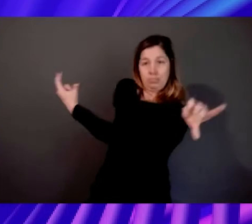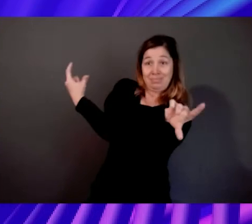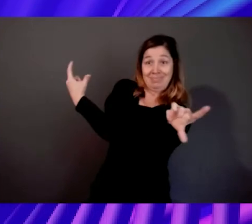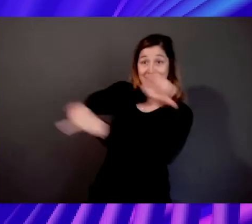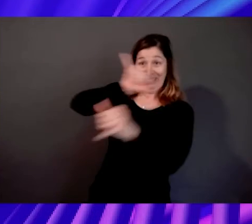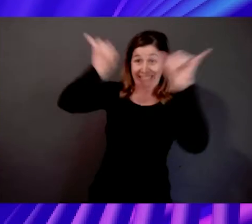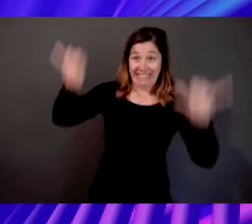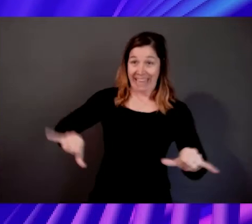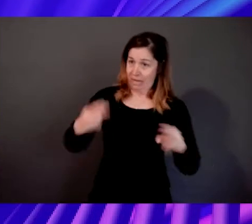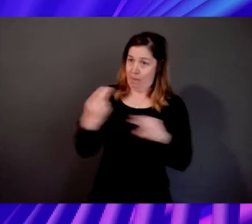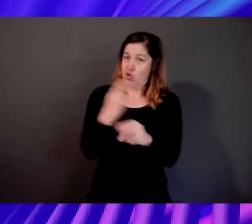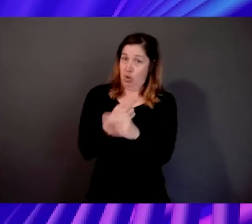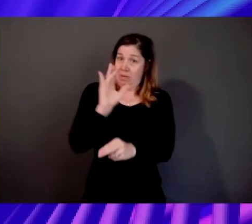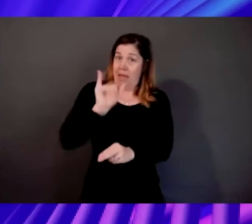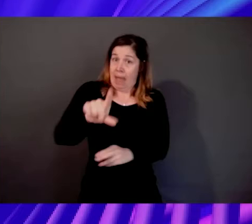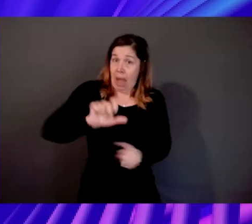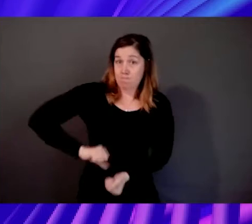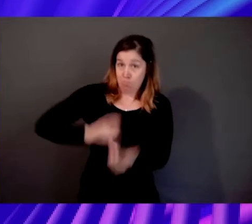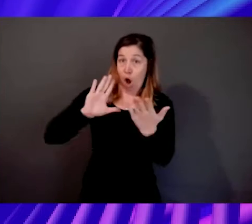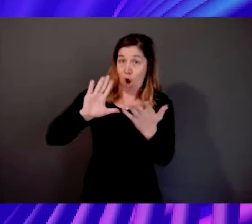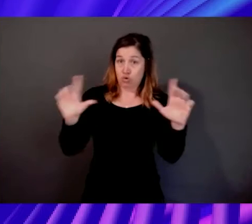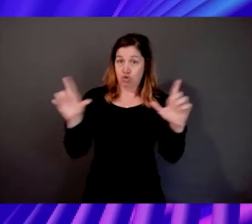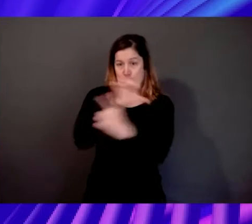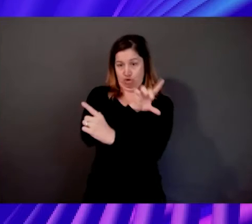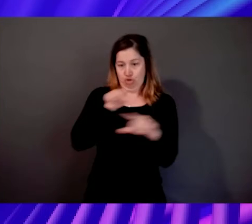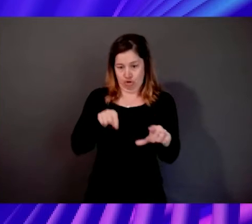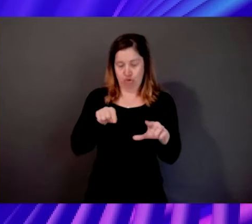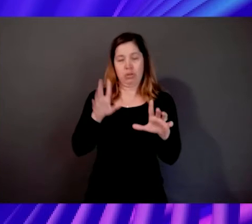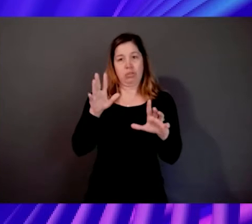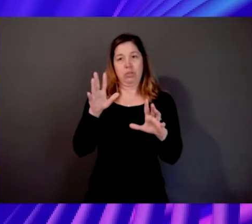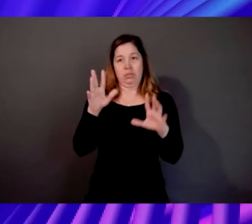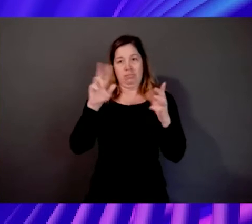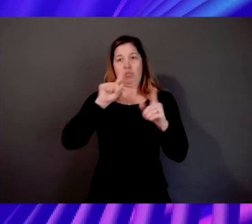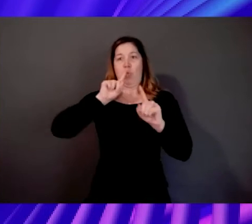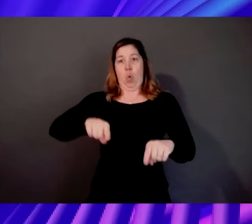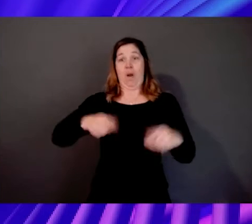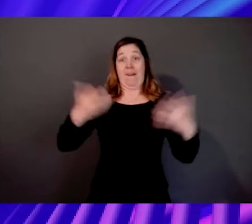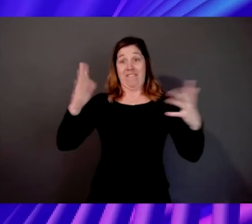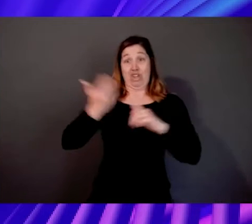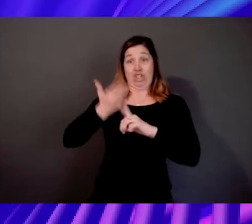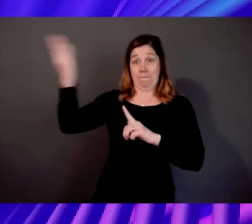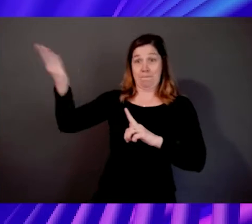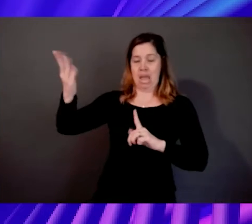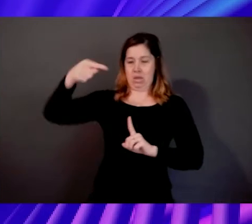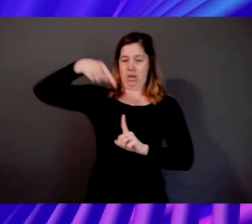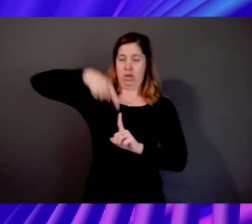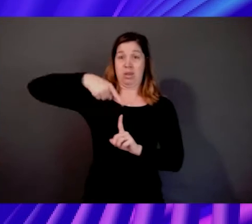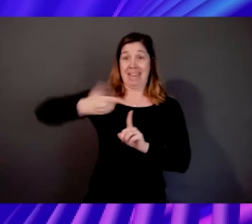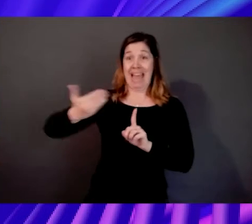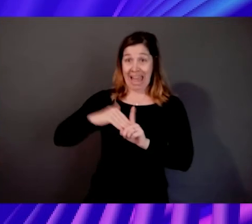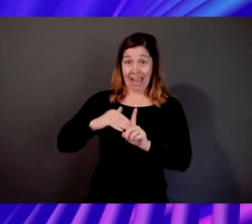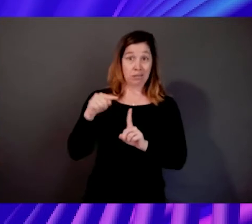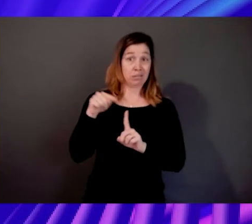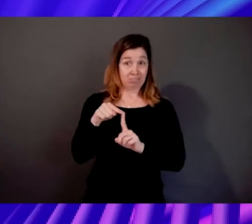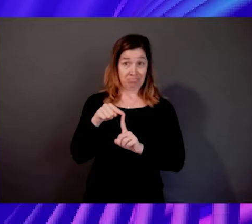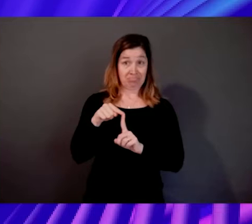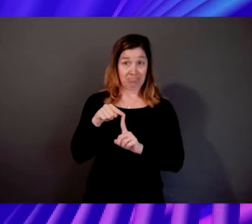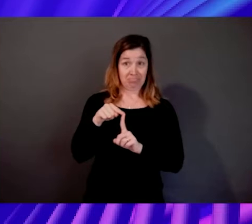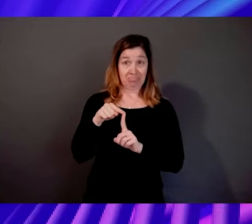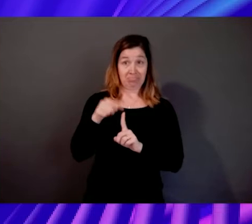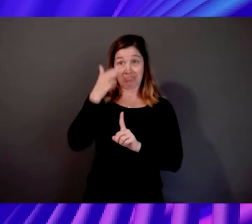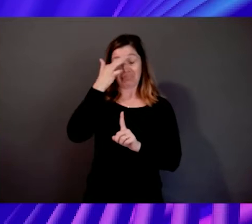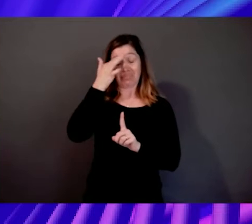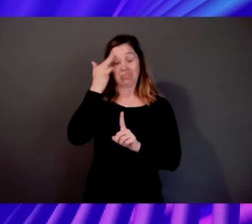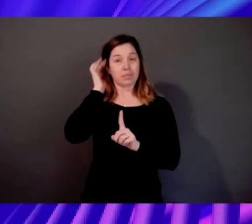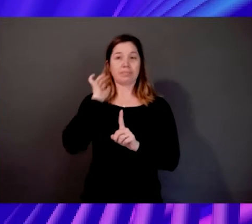approach. So now your order has been submitted. So now the central coordinating process gets that order, and it will